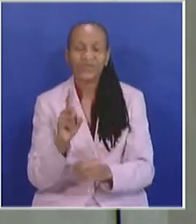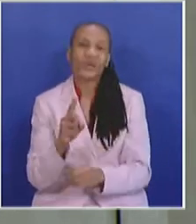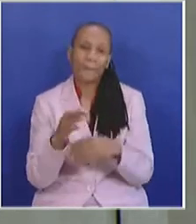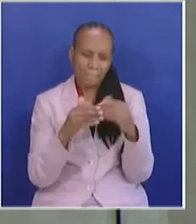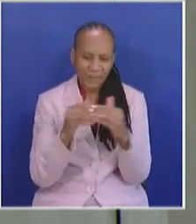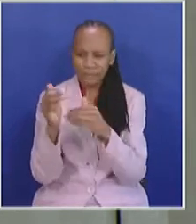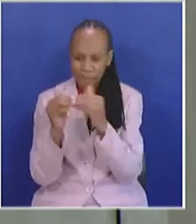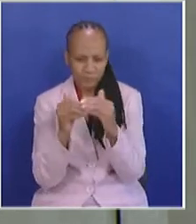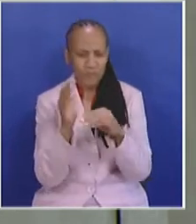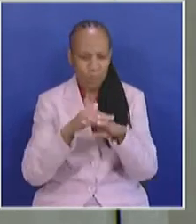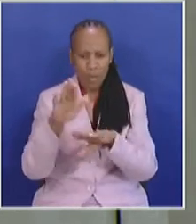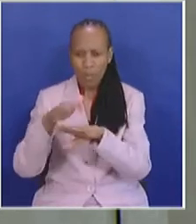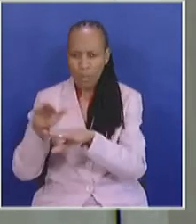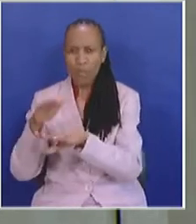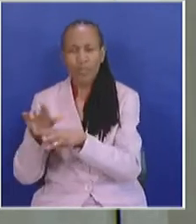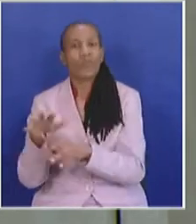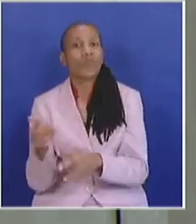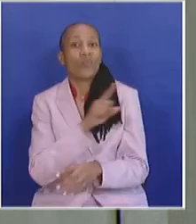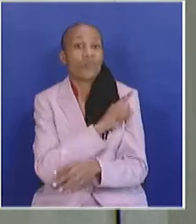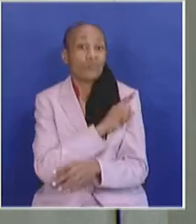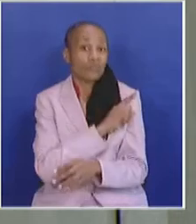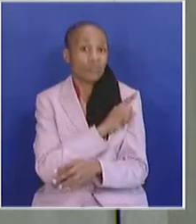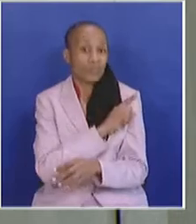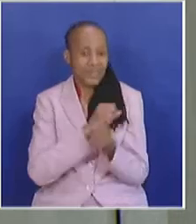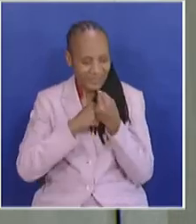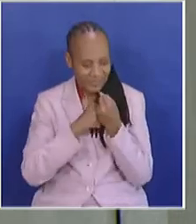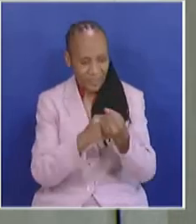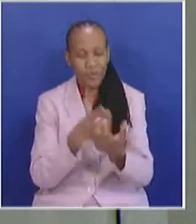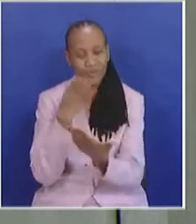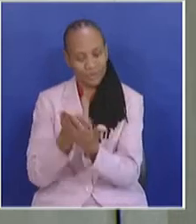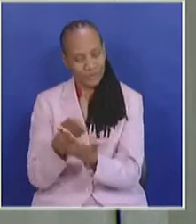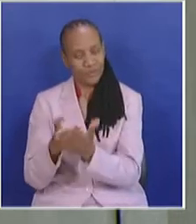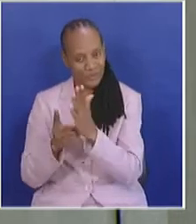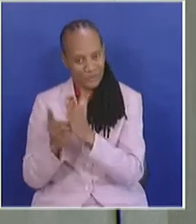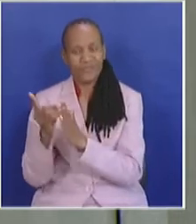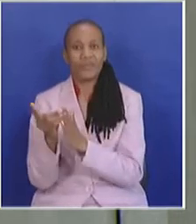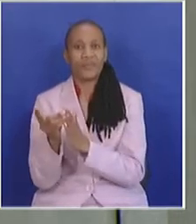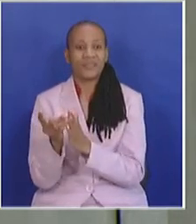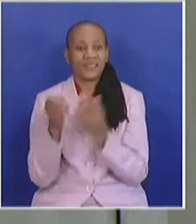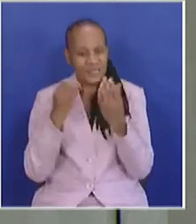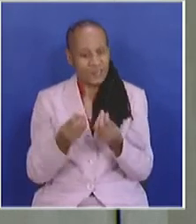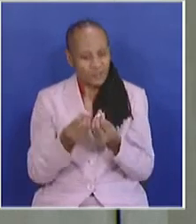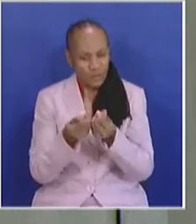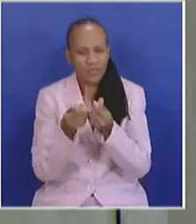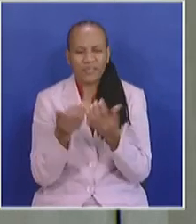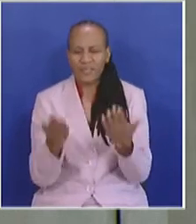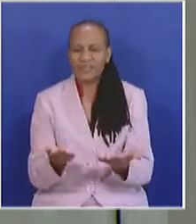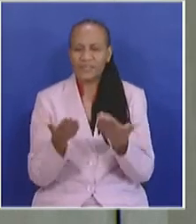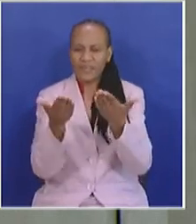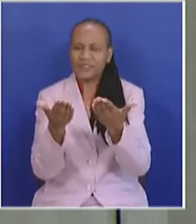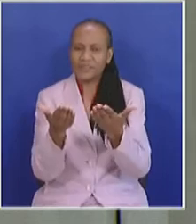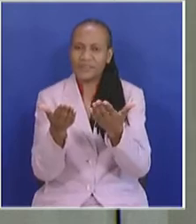an effective manner to support balanced economic development, address service delivery backlogs, increase